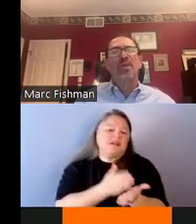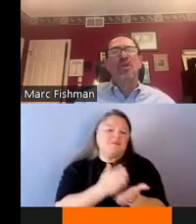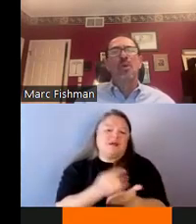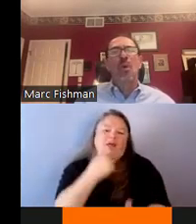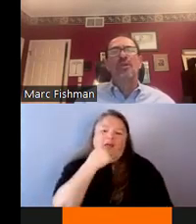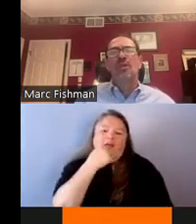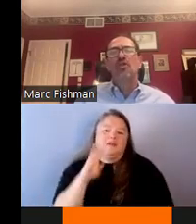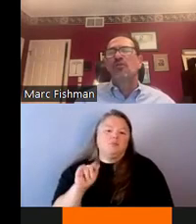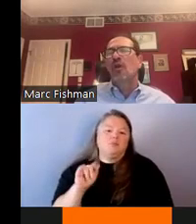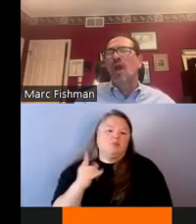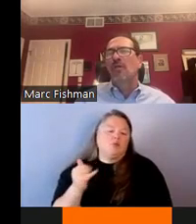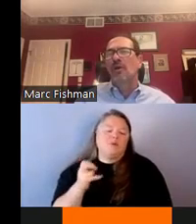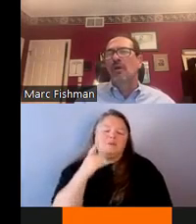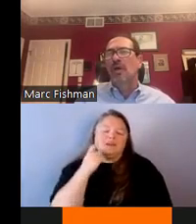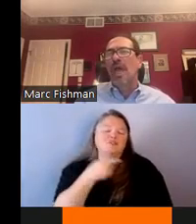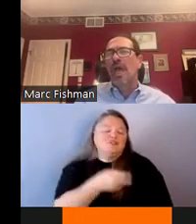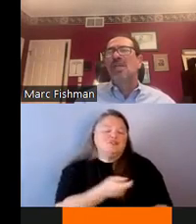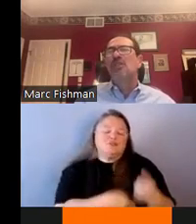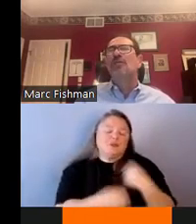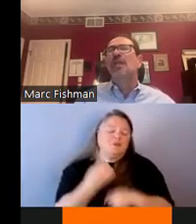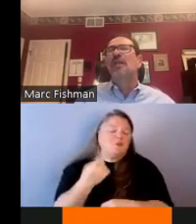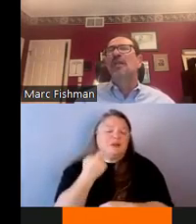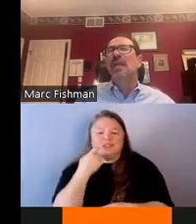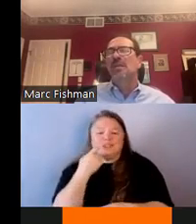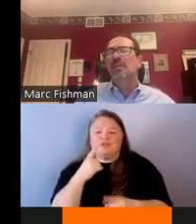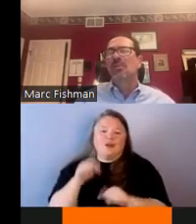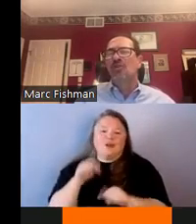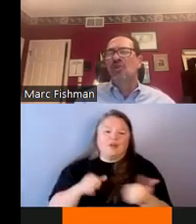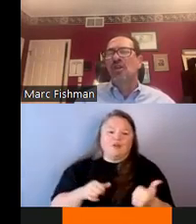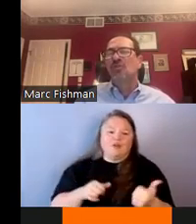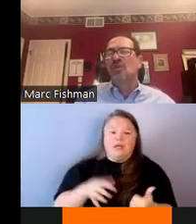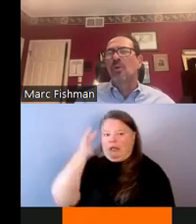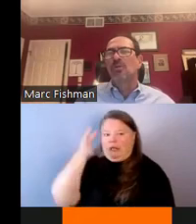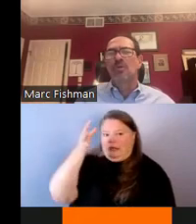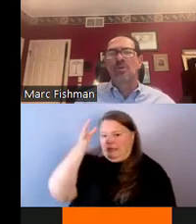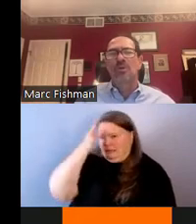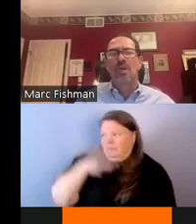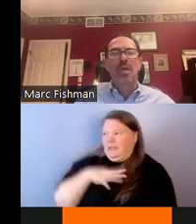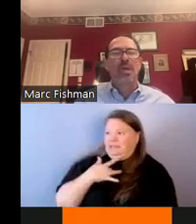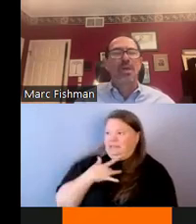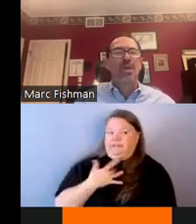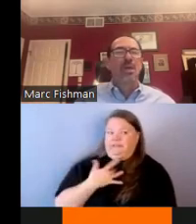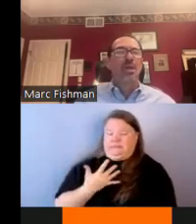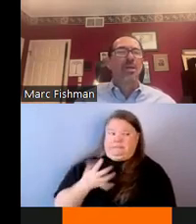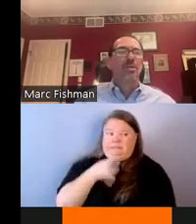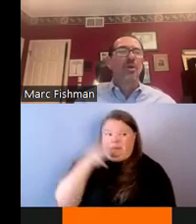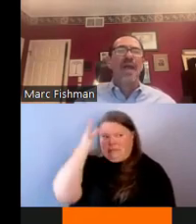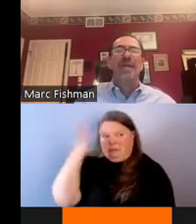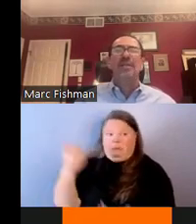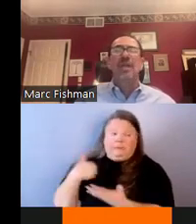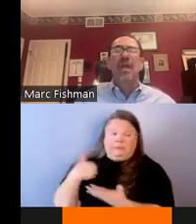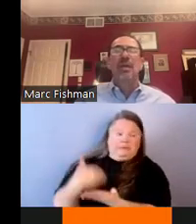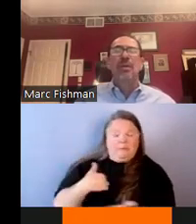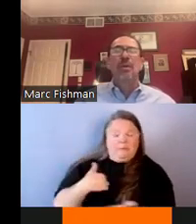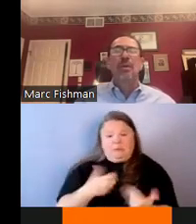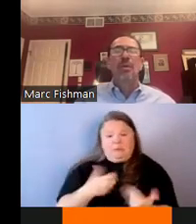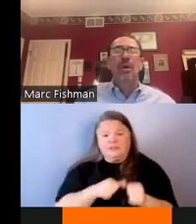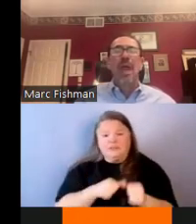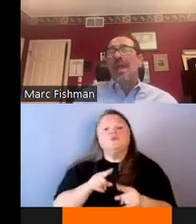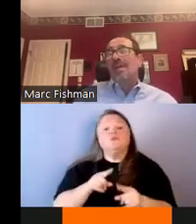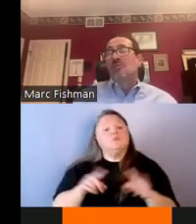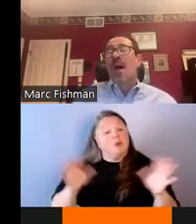it's just replacing one addiction for another. And he's feeling the heat, the pressure. He doesn't know what to do. So I can